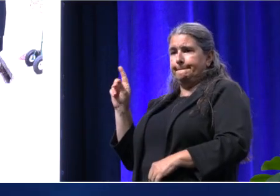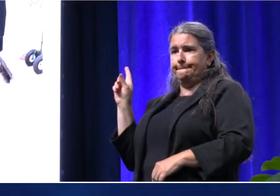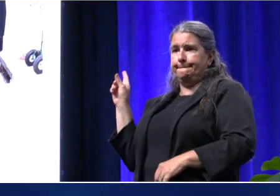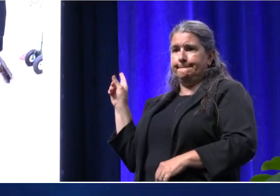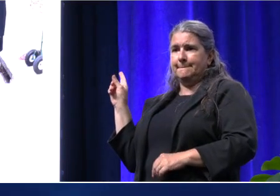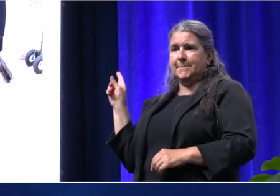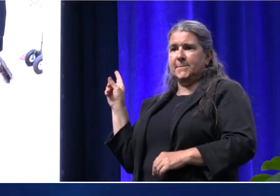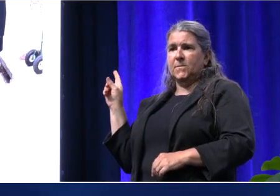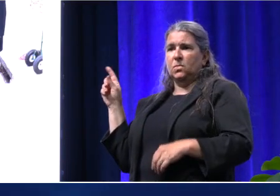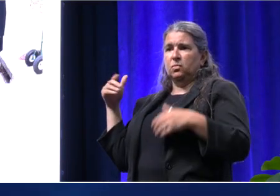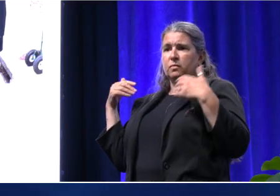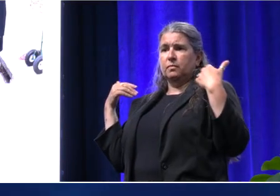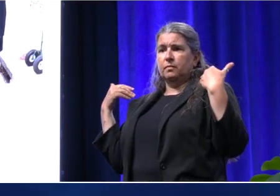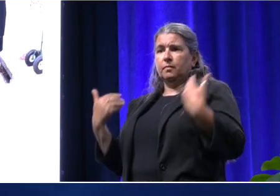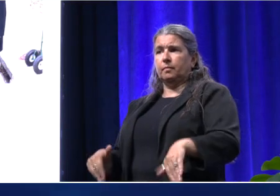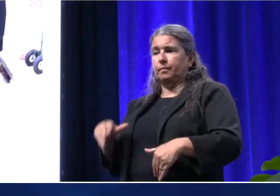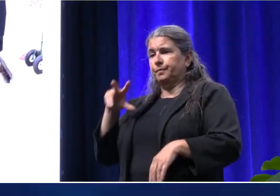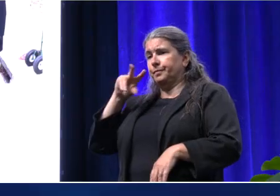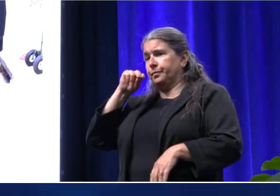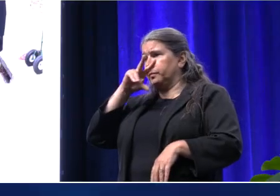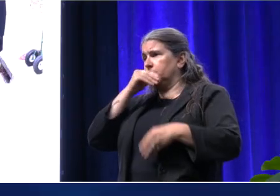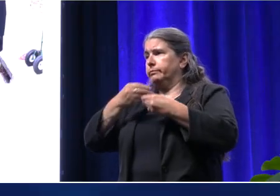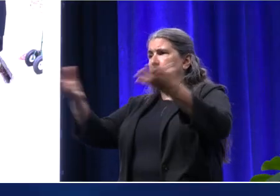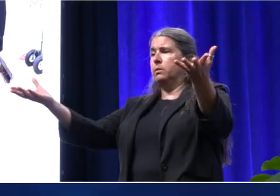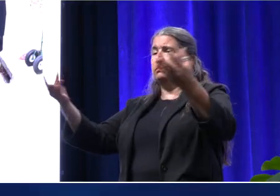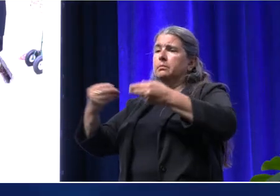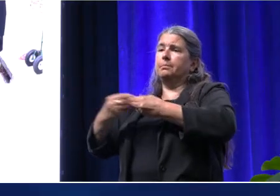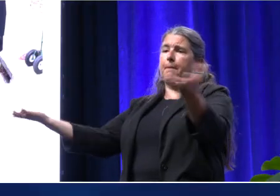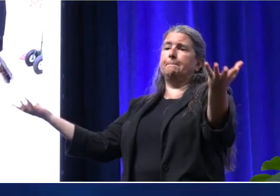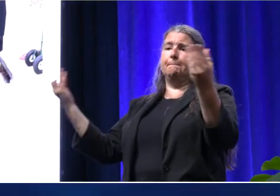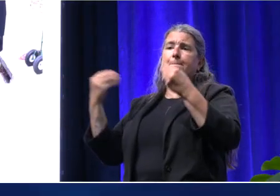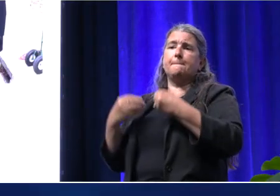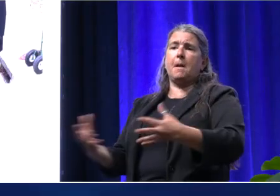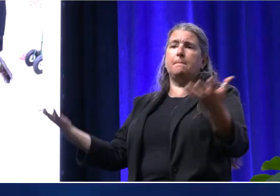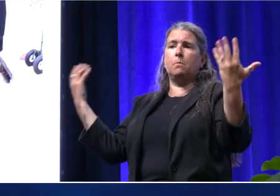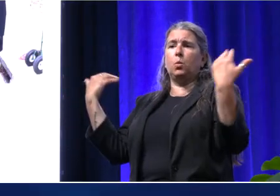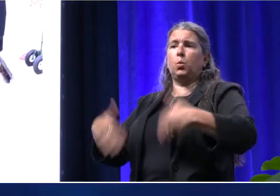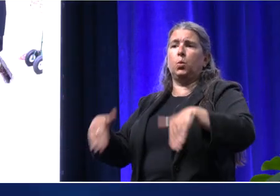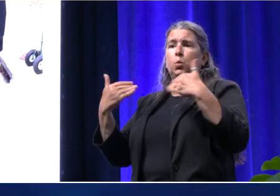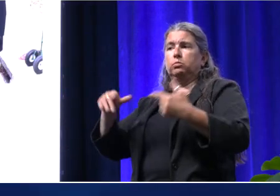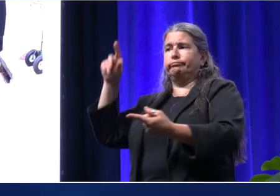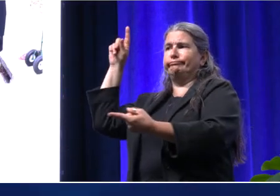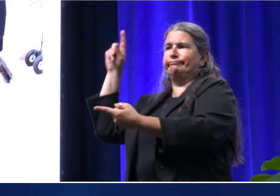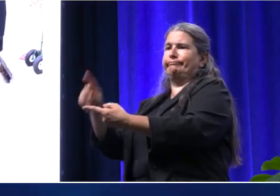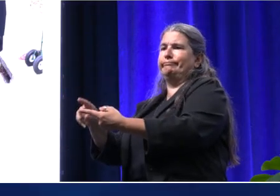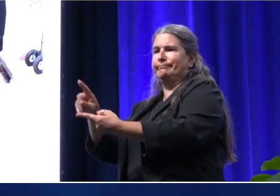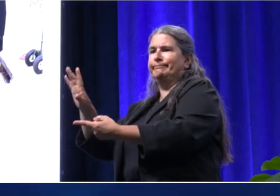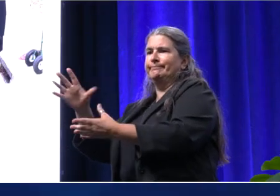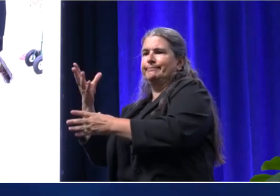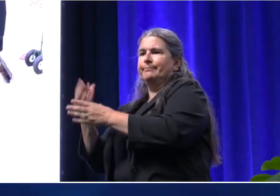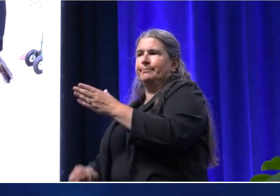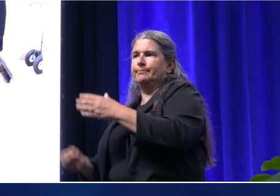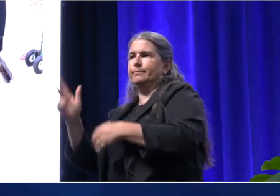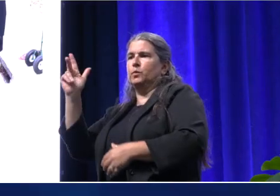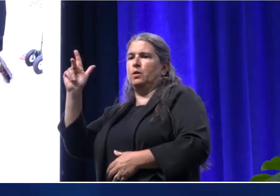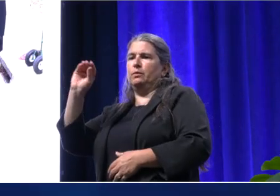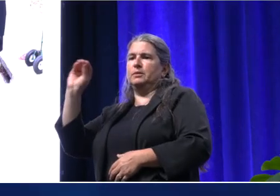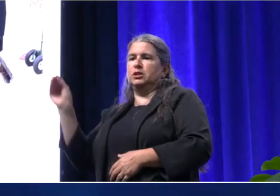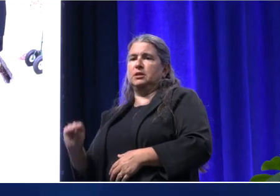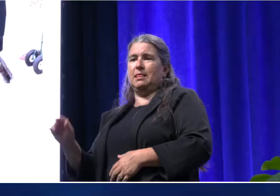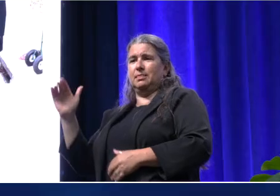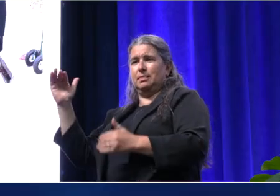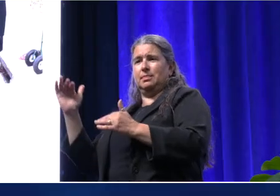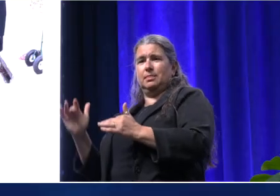naloxone distribution. They reduced overdose deaths by 23%. But if you look down to the last line here,